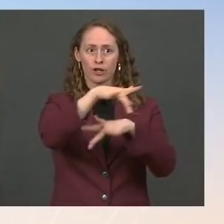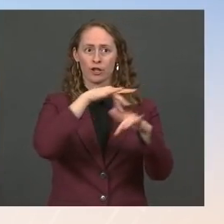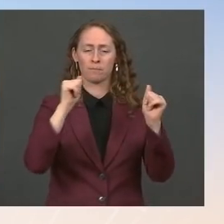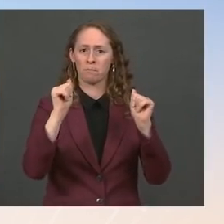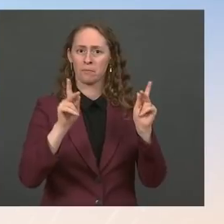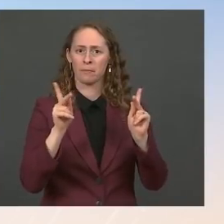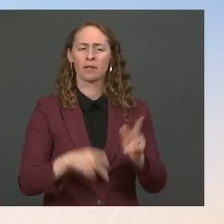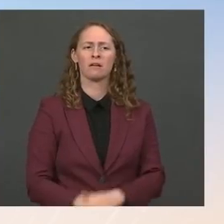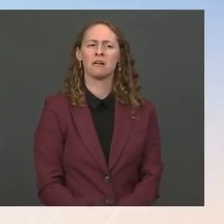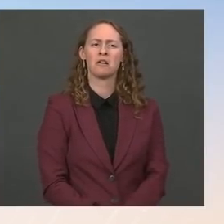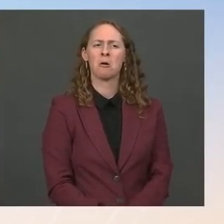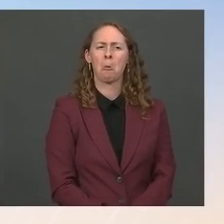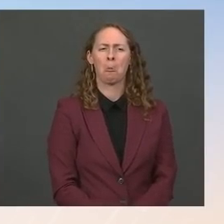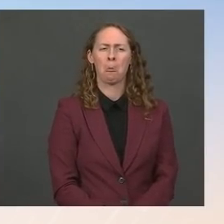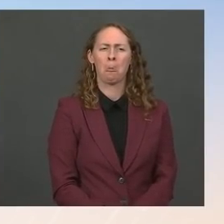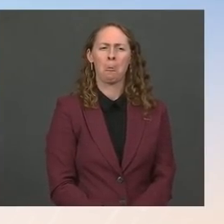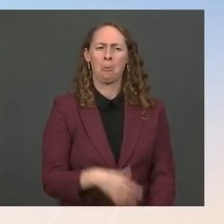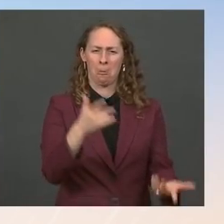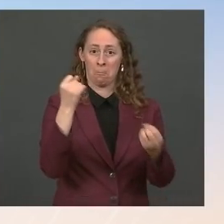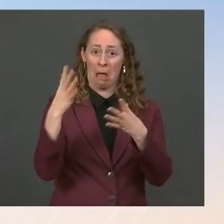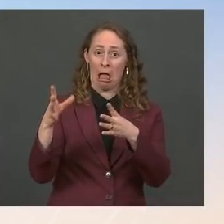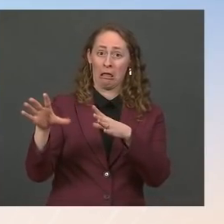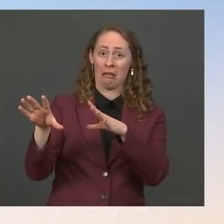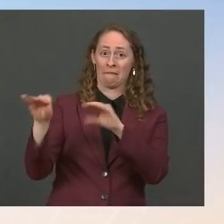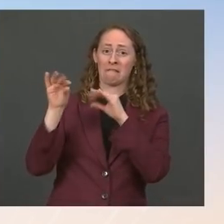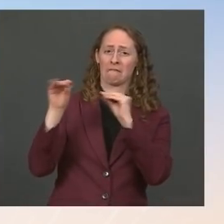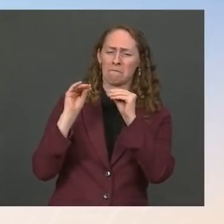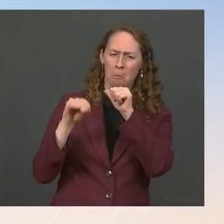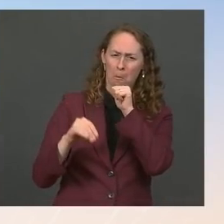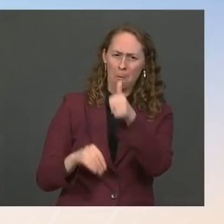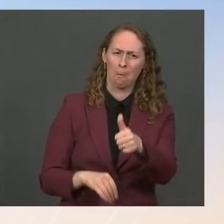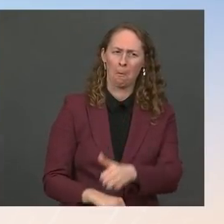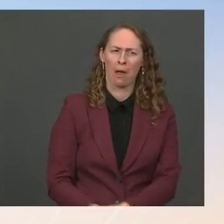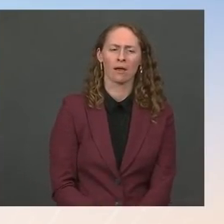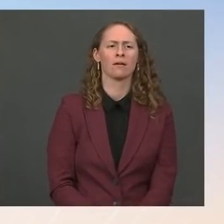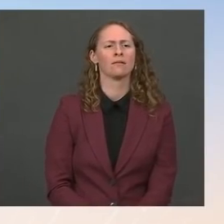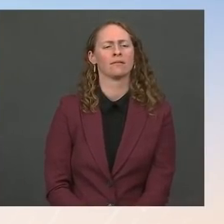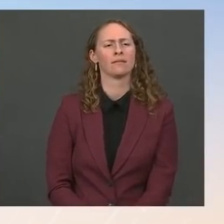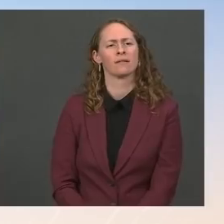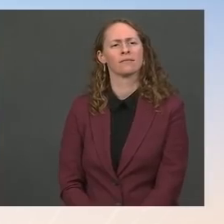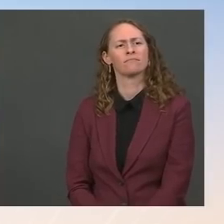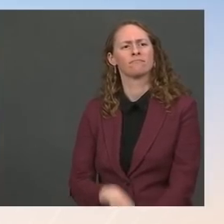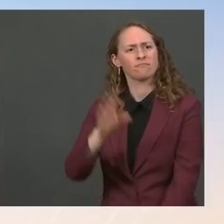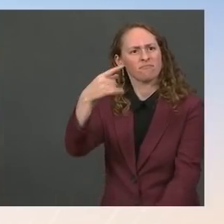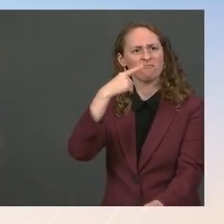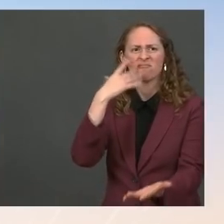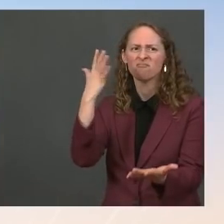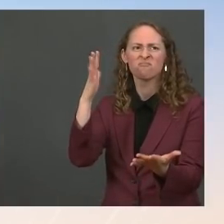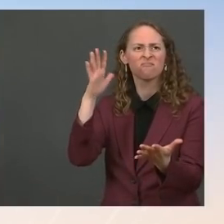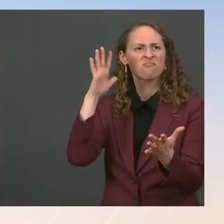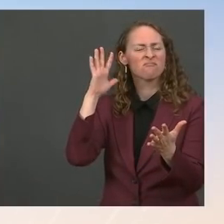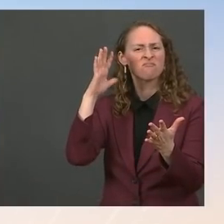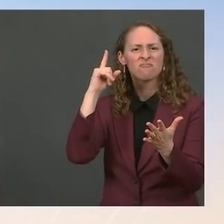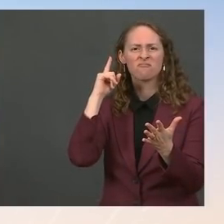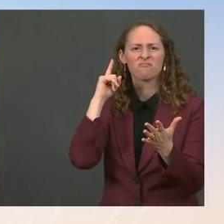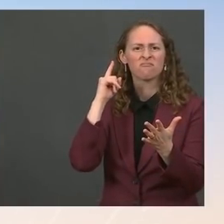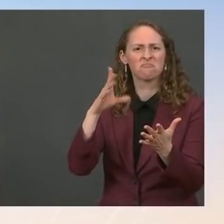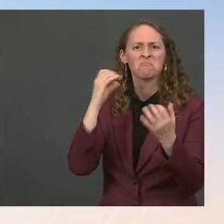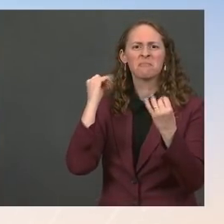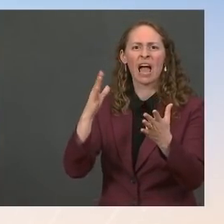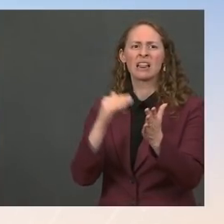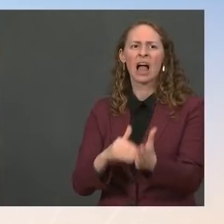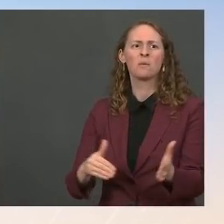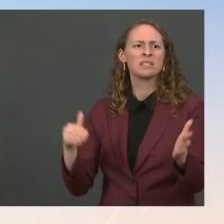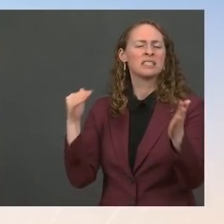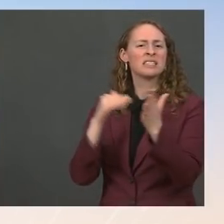Well, the Washington Post says that hundreds of thousands of U.S. service members remain unvaccinated, which is leading to questions